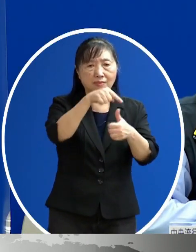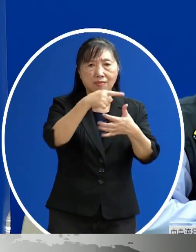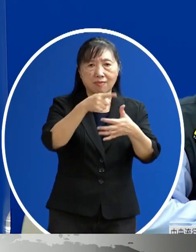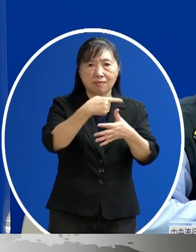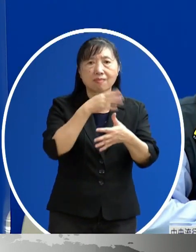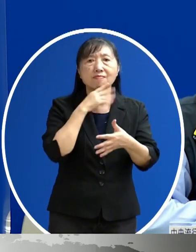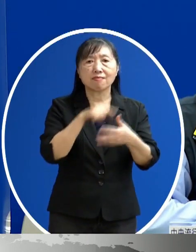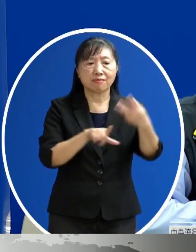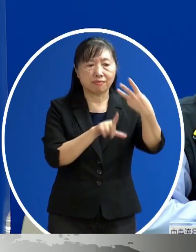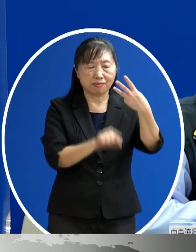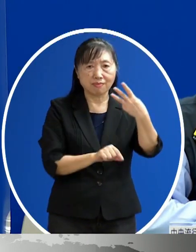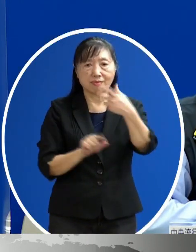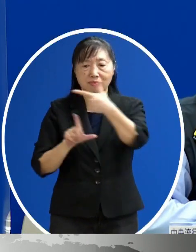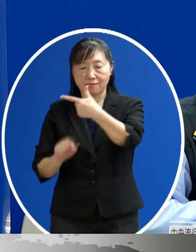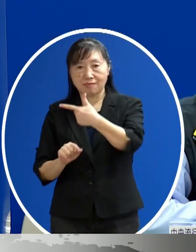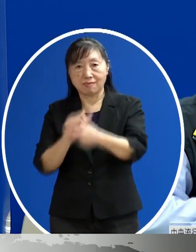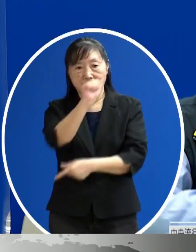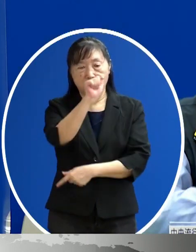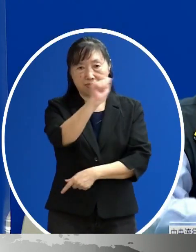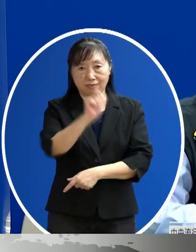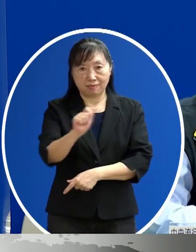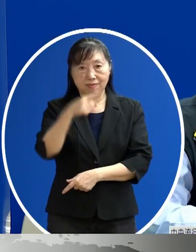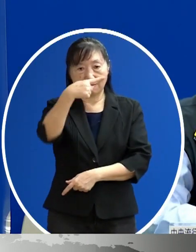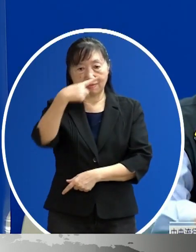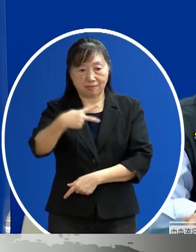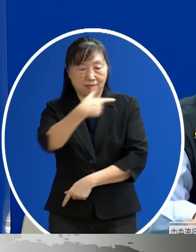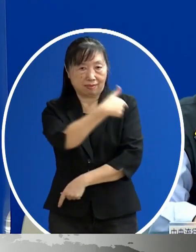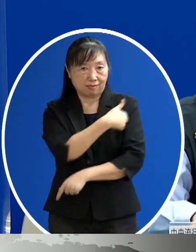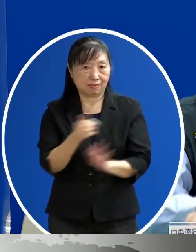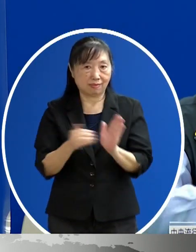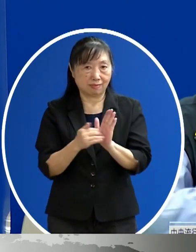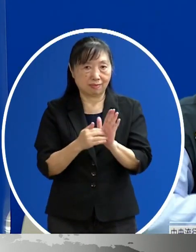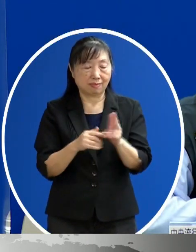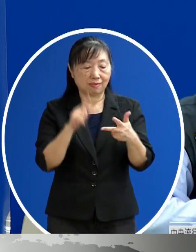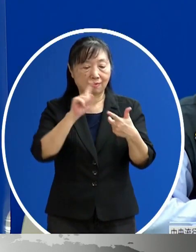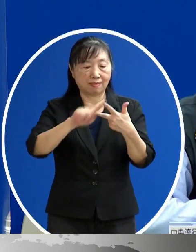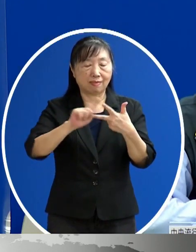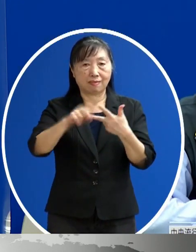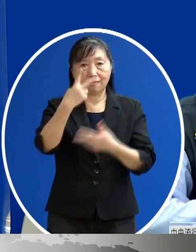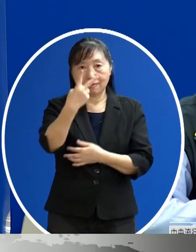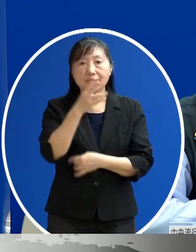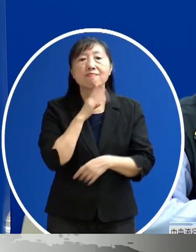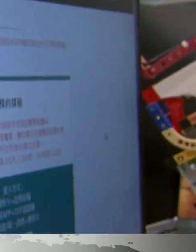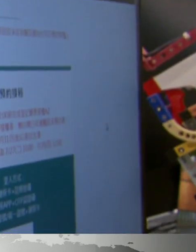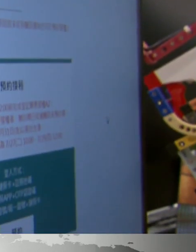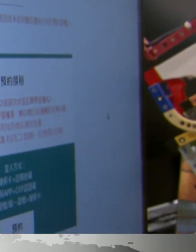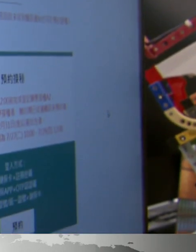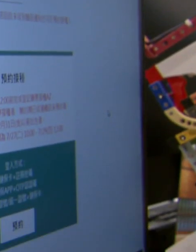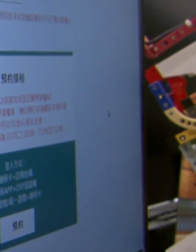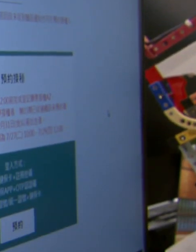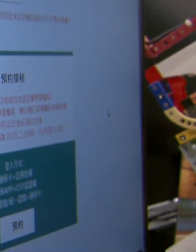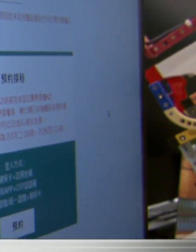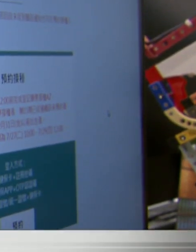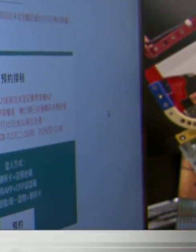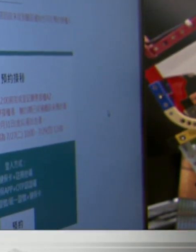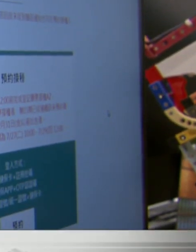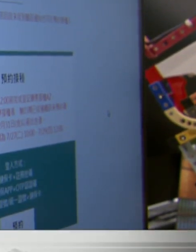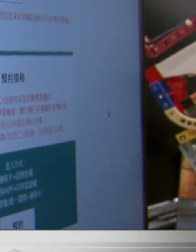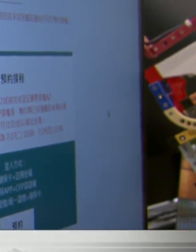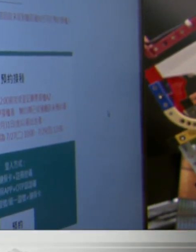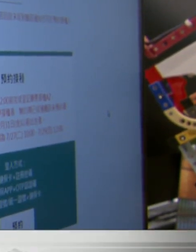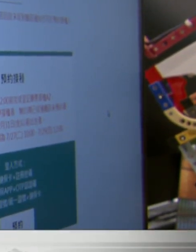5 the AstraZeneca vaccine, and 3 each the Johnson & Johnson and Moderna vaccines. Meanwhile,